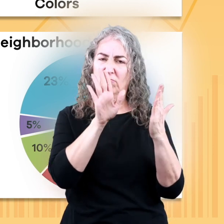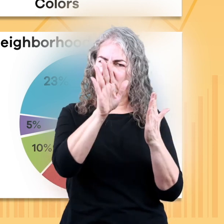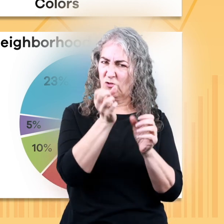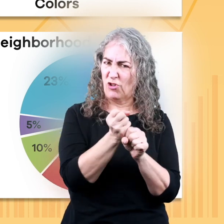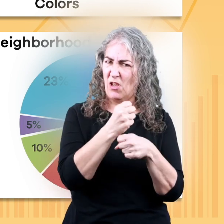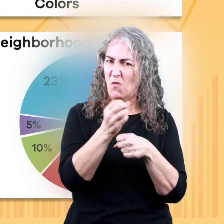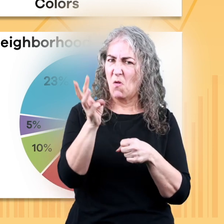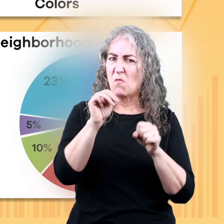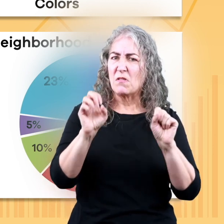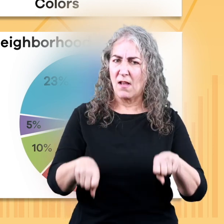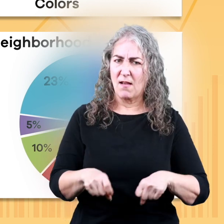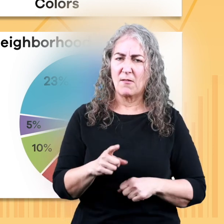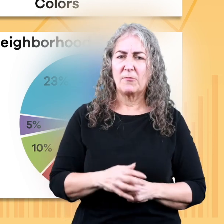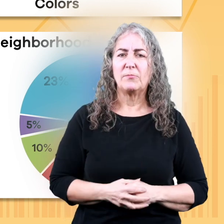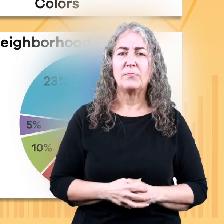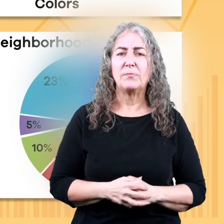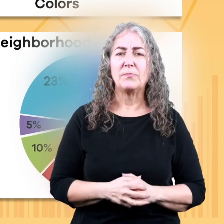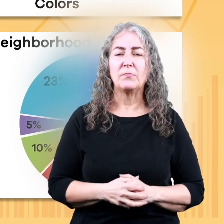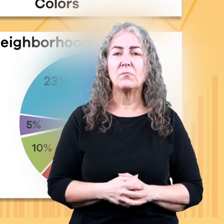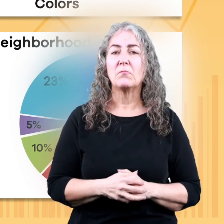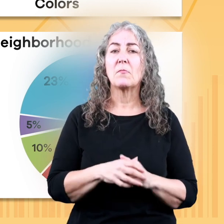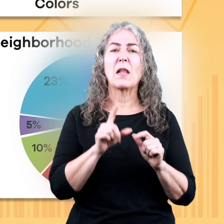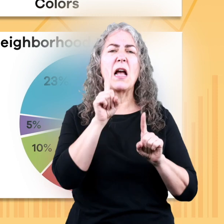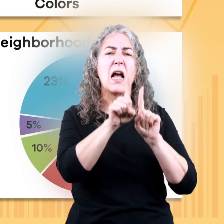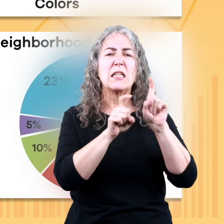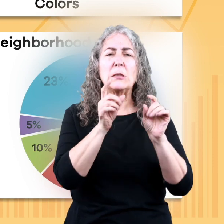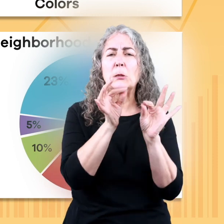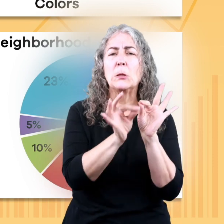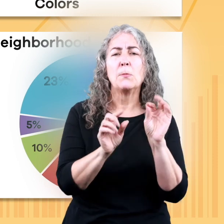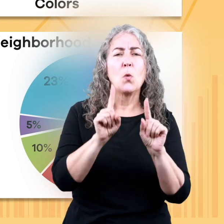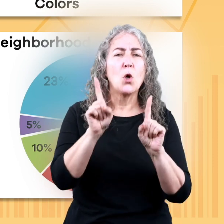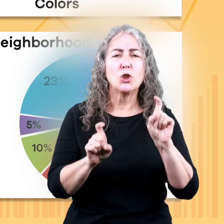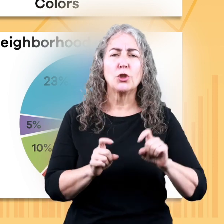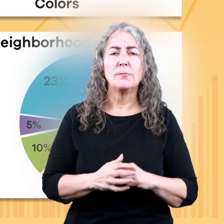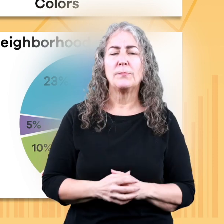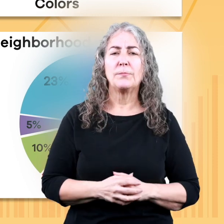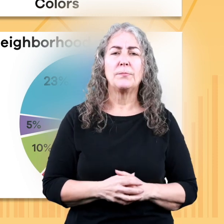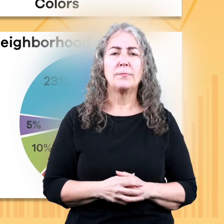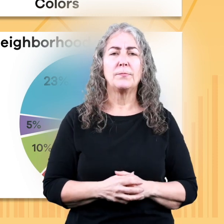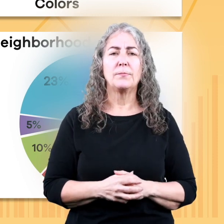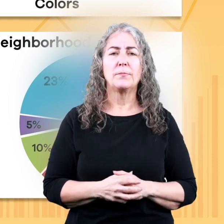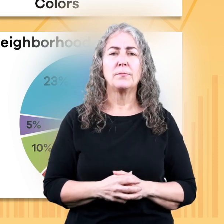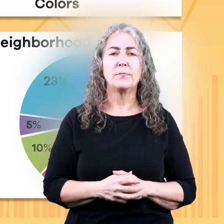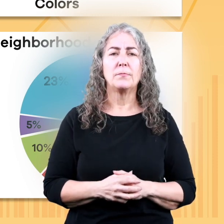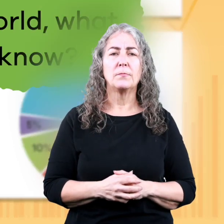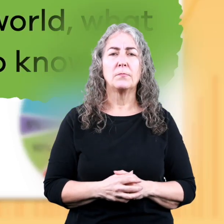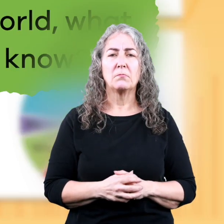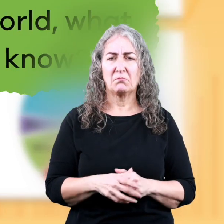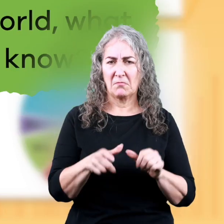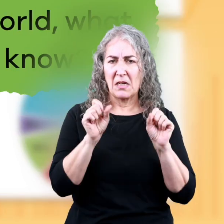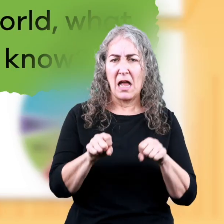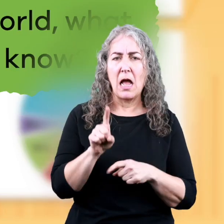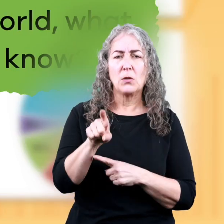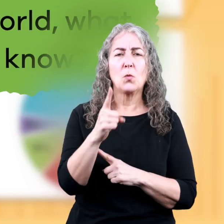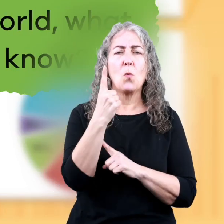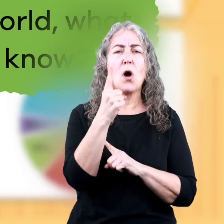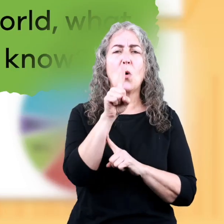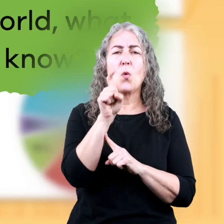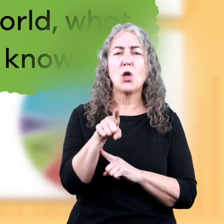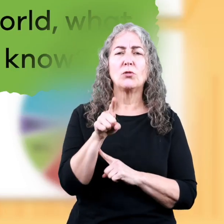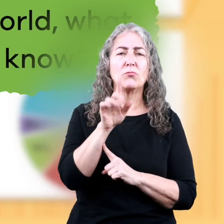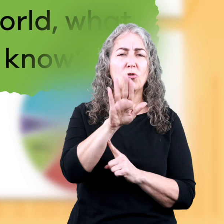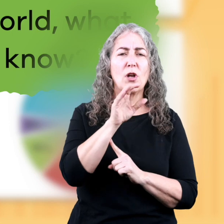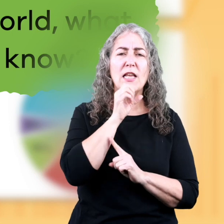is to create your own. Begin by asking a simple question. If you could ask